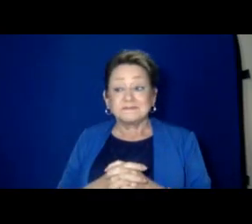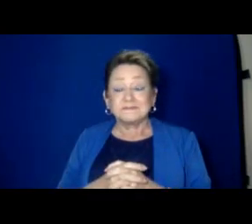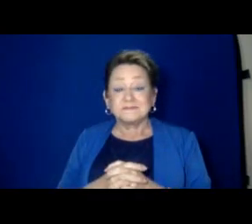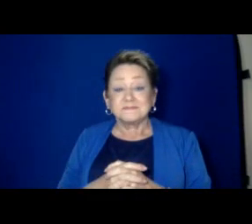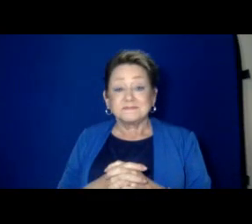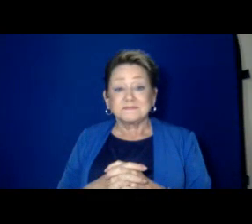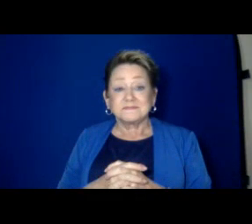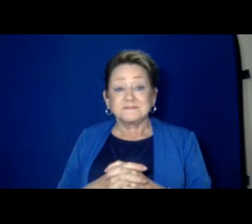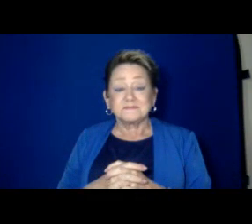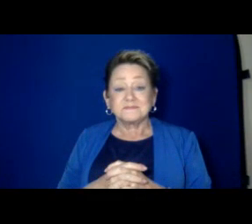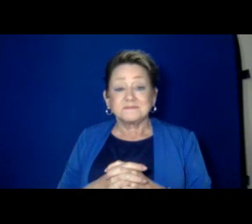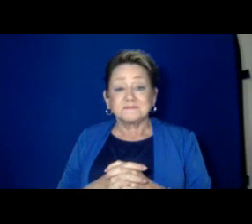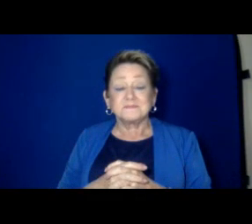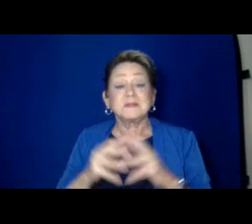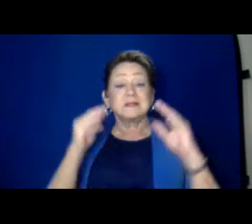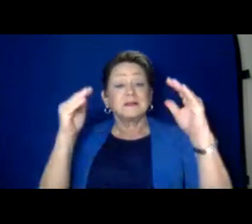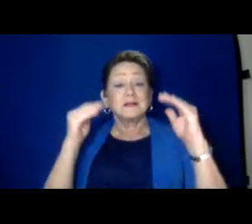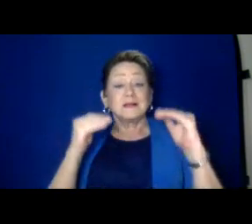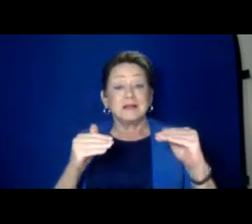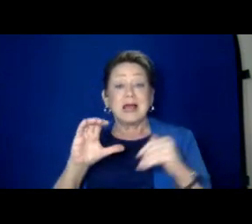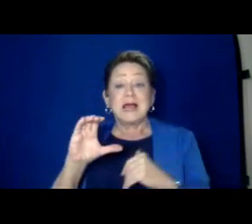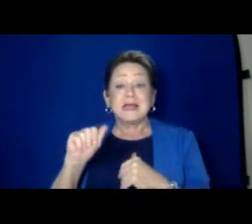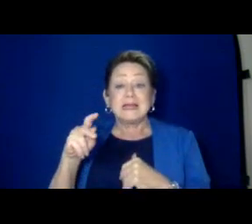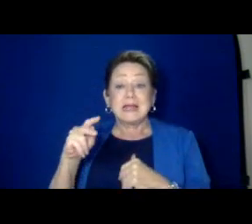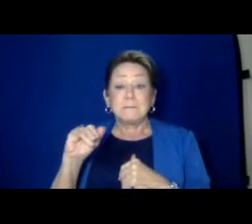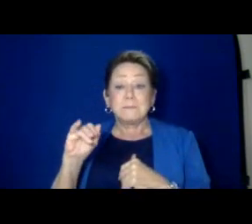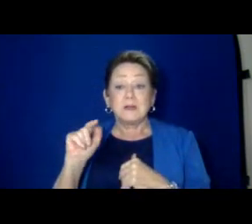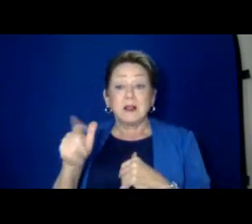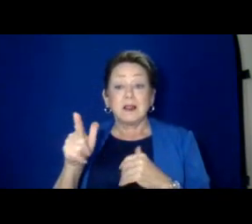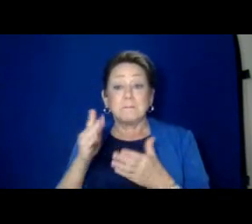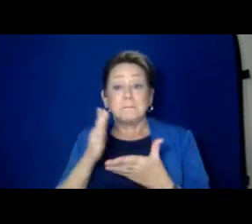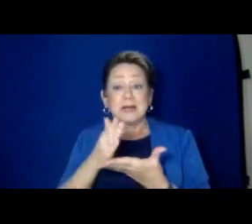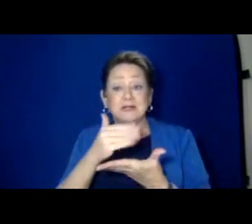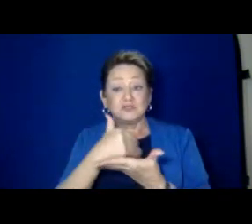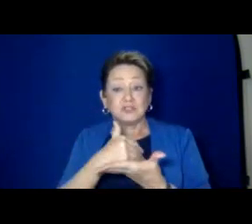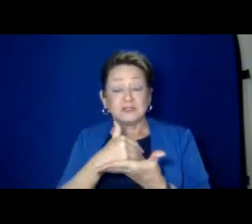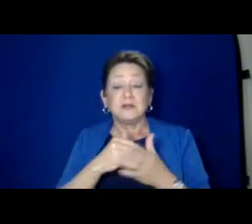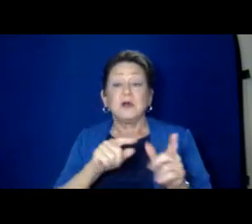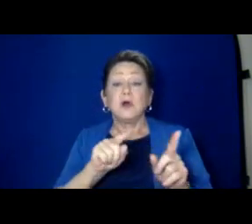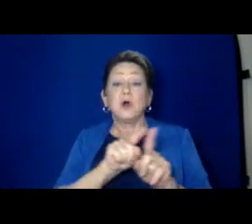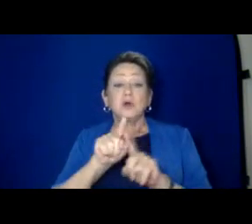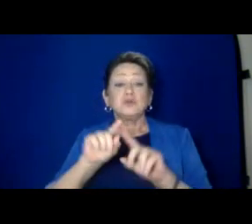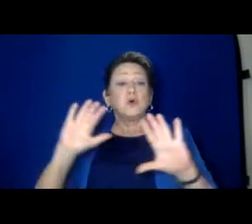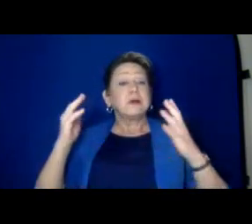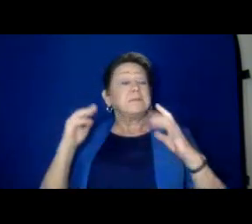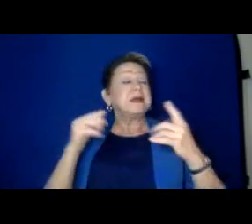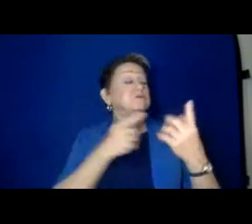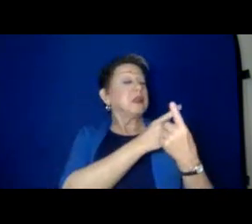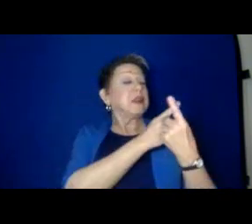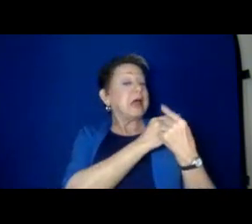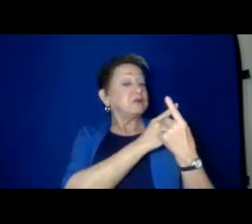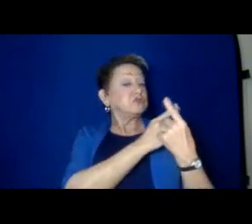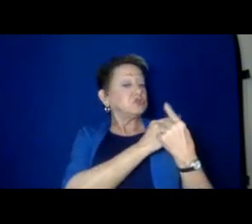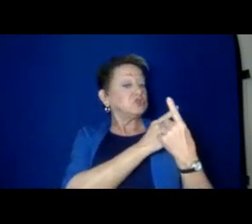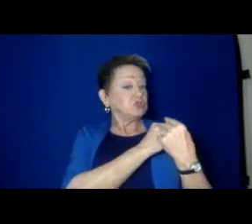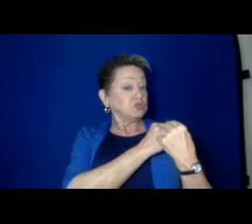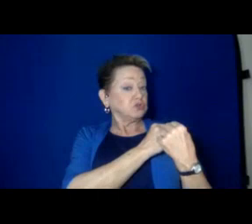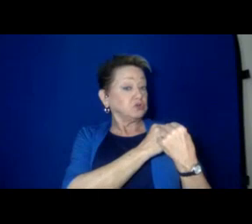All righty, so we'll move on to the capital budget. This capital budget also compares last year's capital budget to